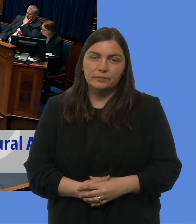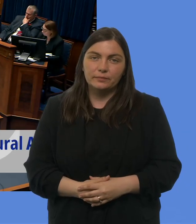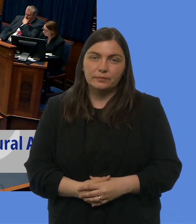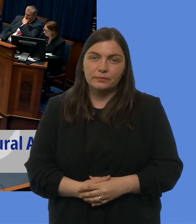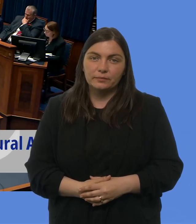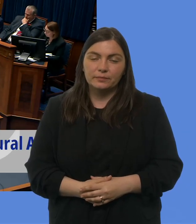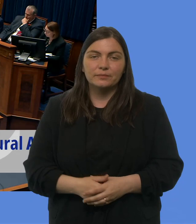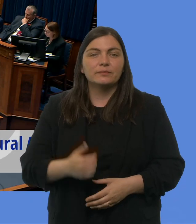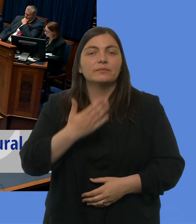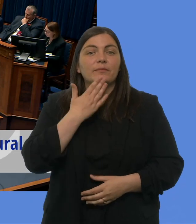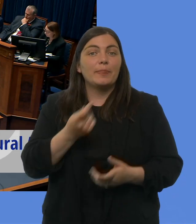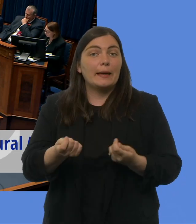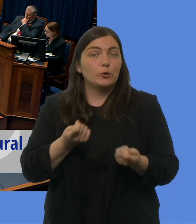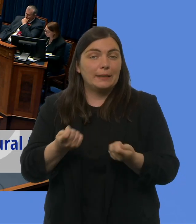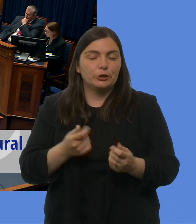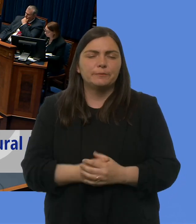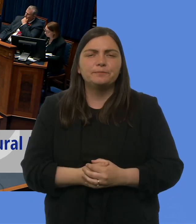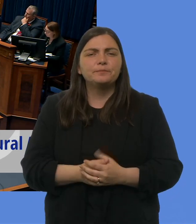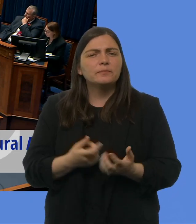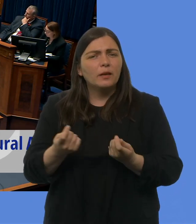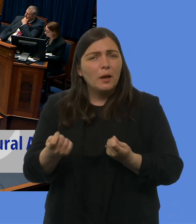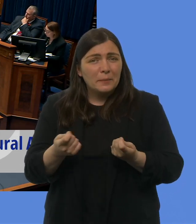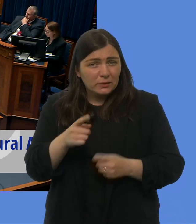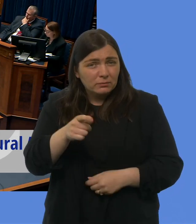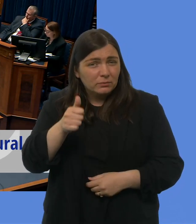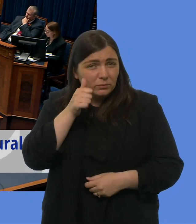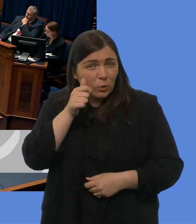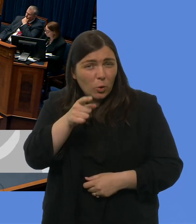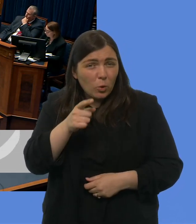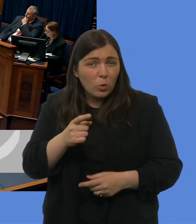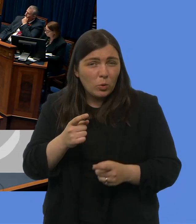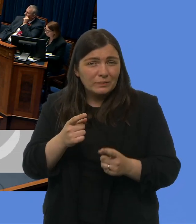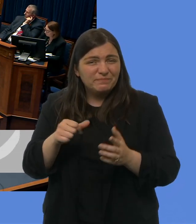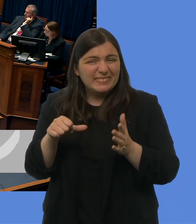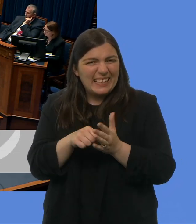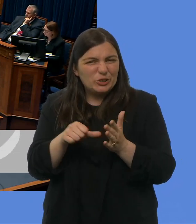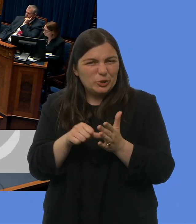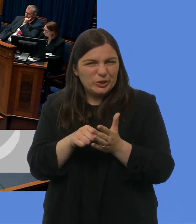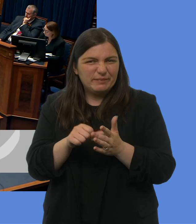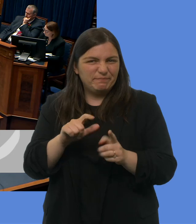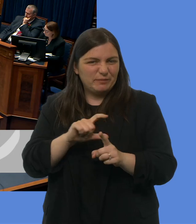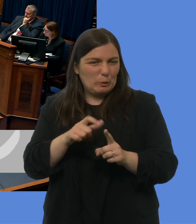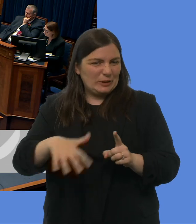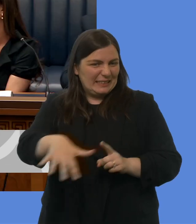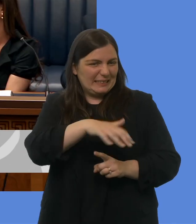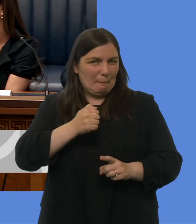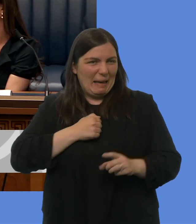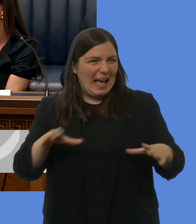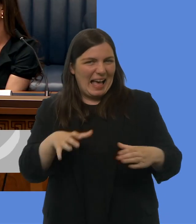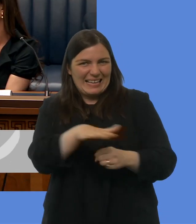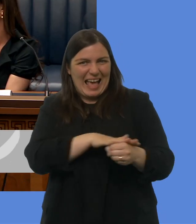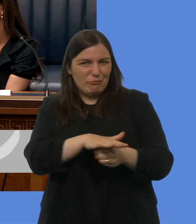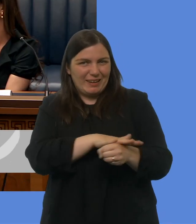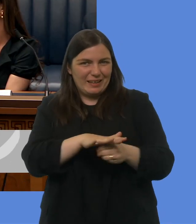you, Minister. Minister, you are aware of ongoing issues facing communities in my constituency in the Killeshall and Granville areas with